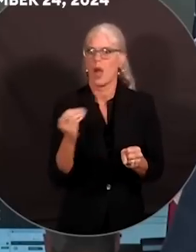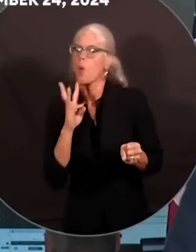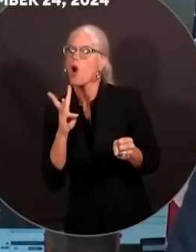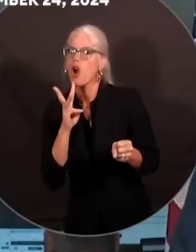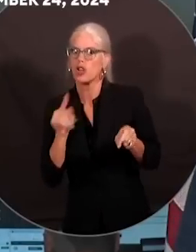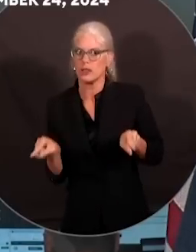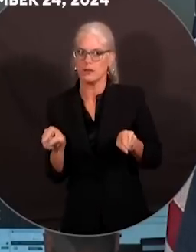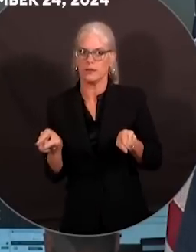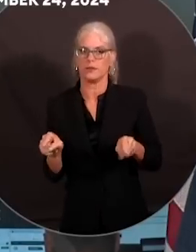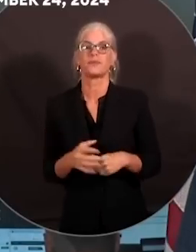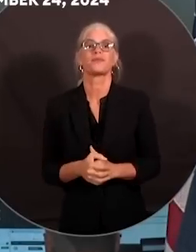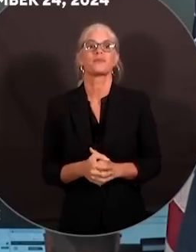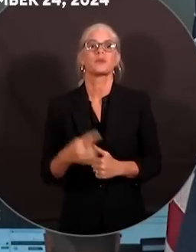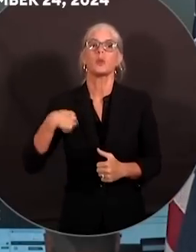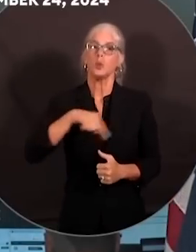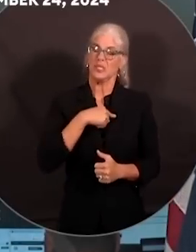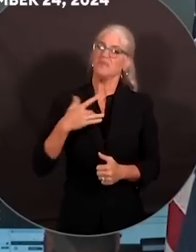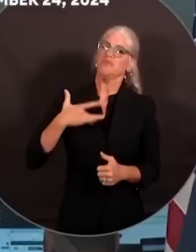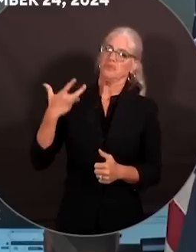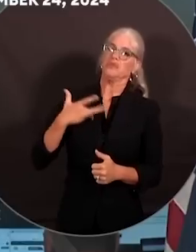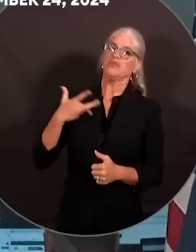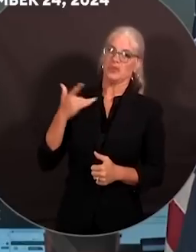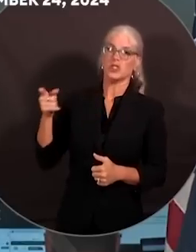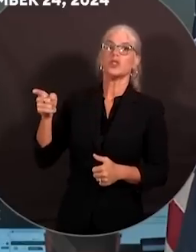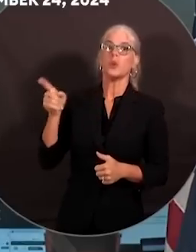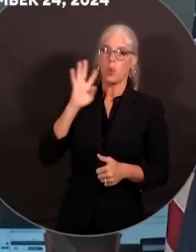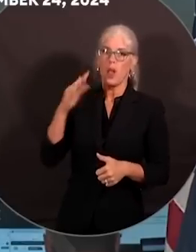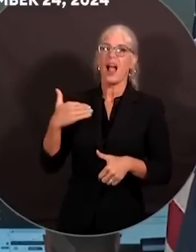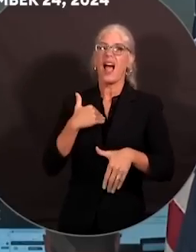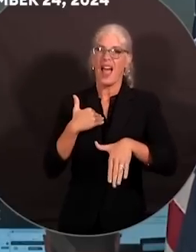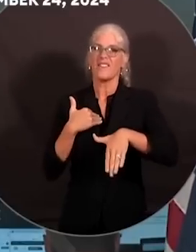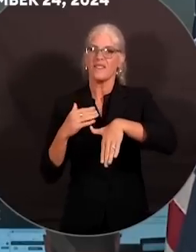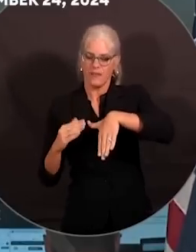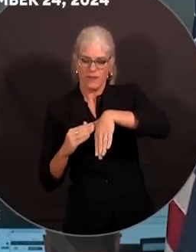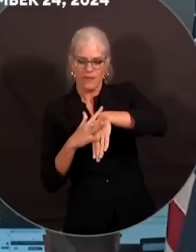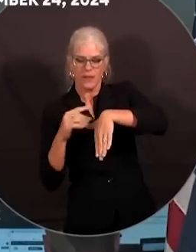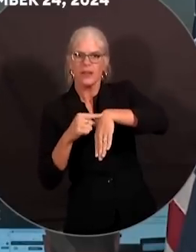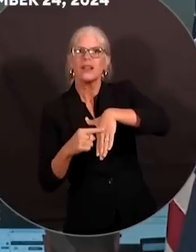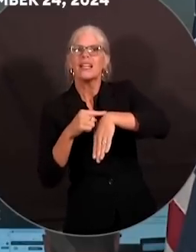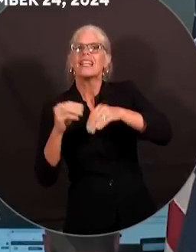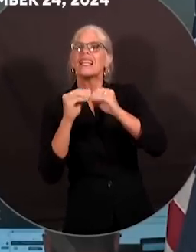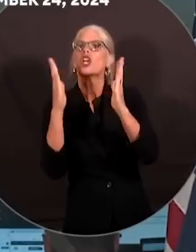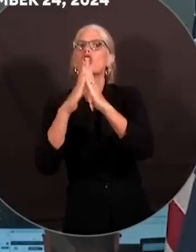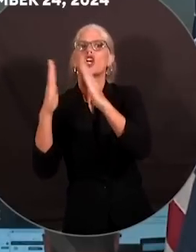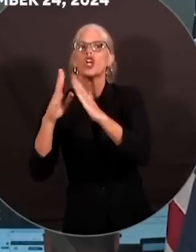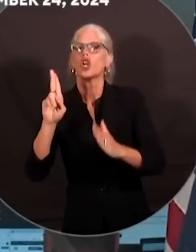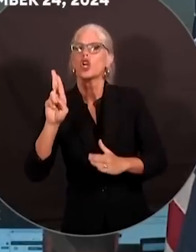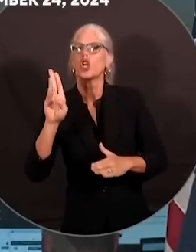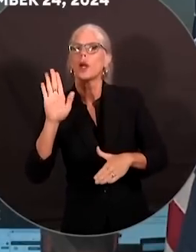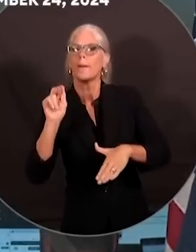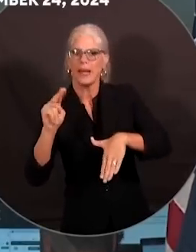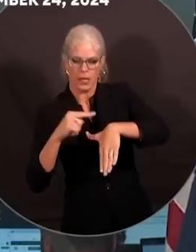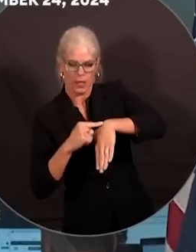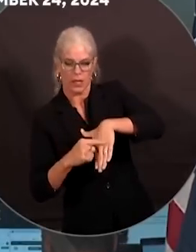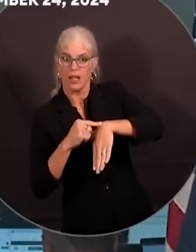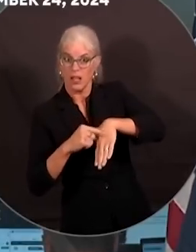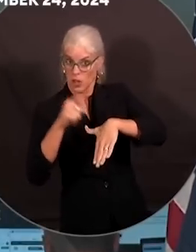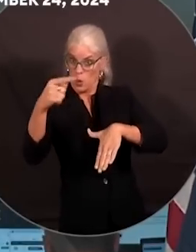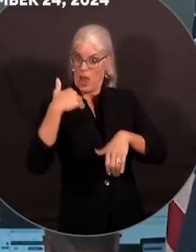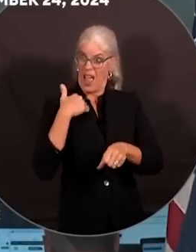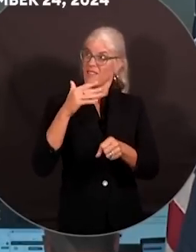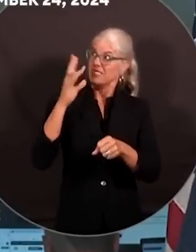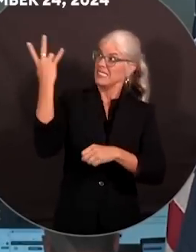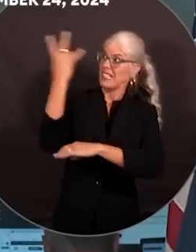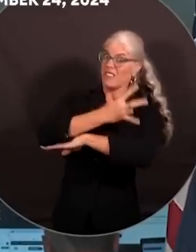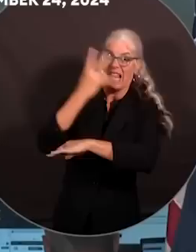think that there are going to be portions. If you're in a more urban core area, it may not take us 7 days to get your power back on. If you're living in a